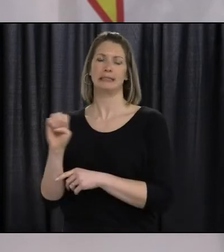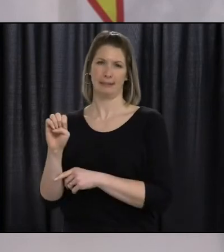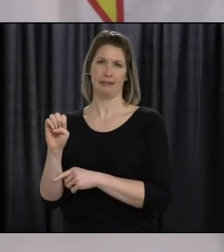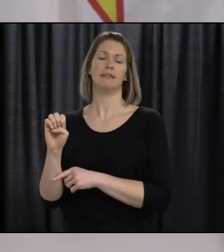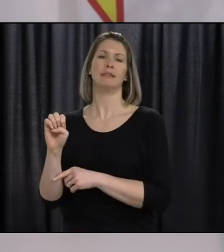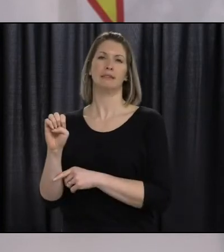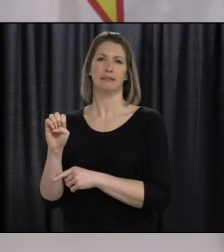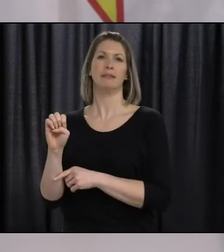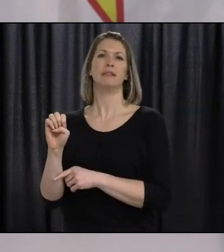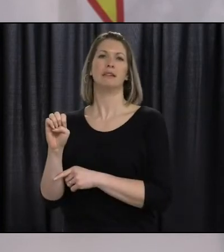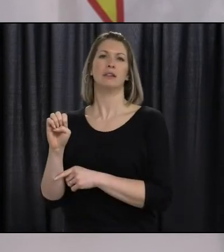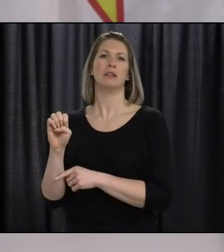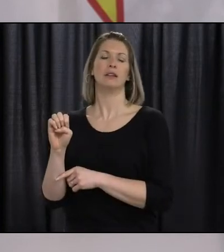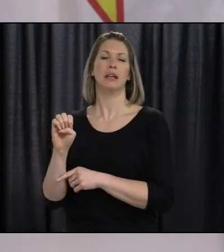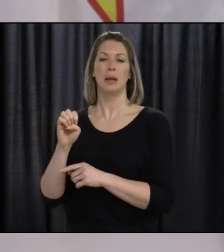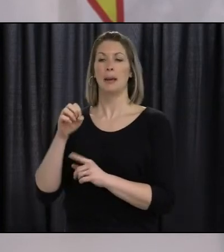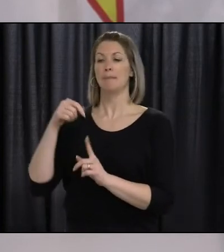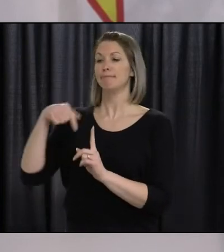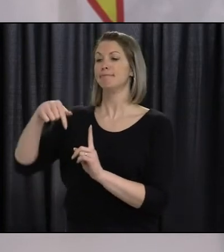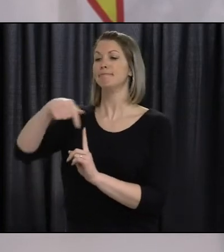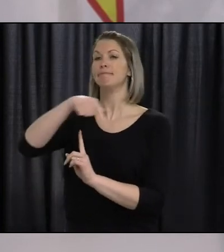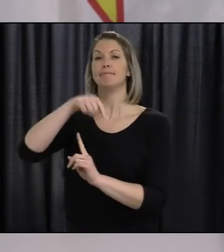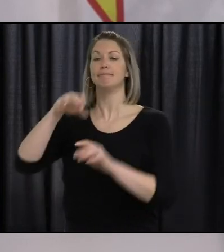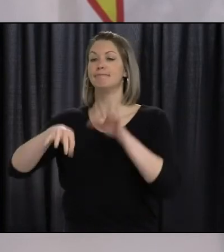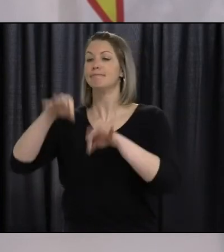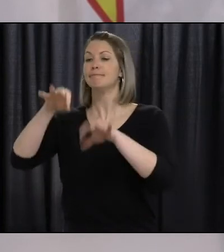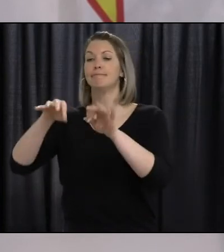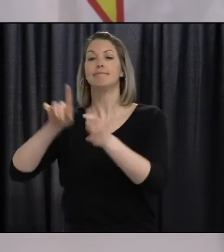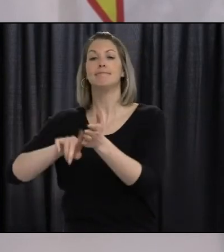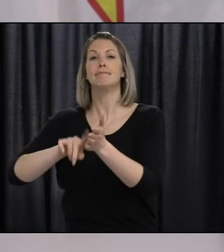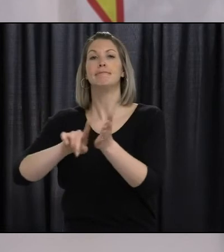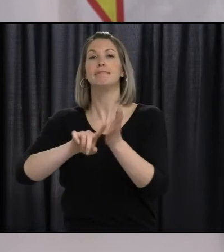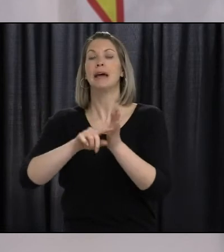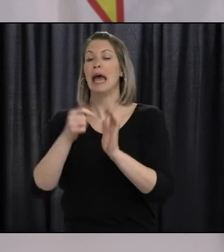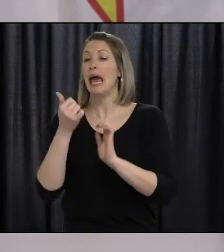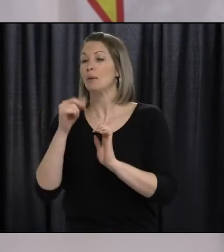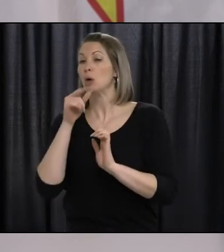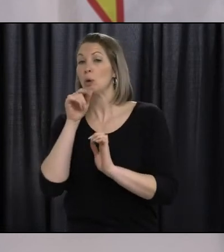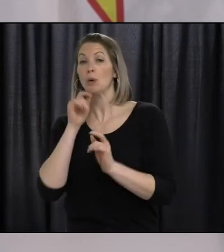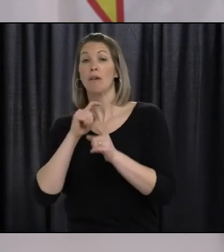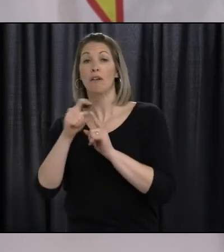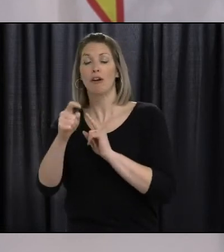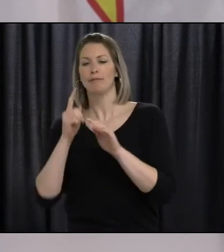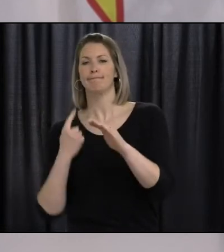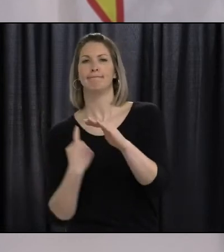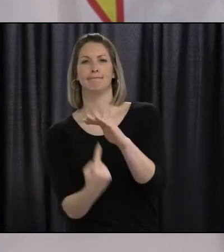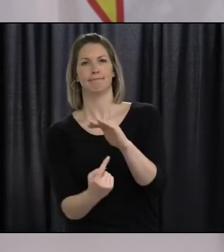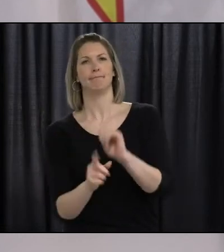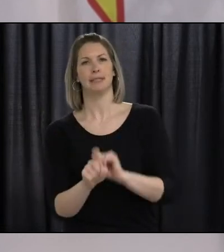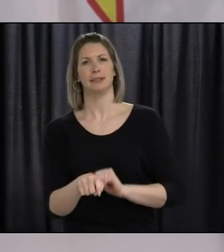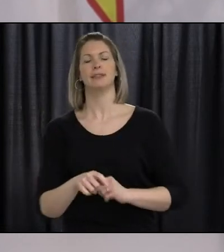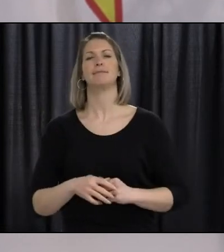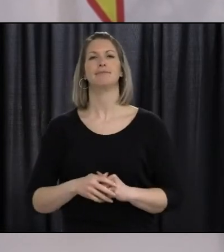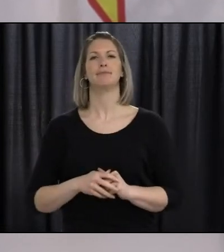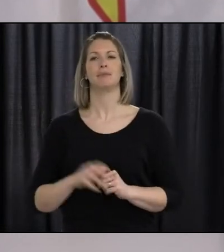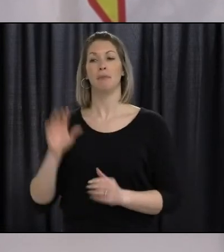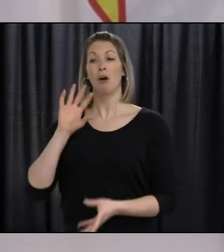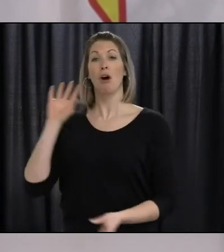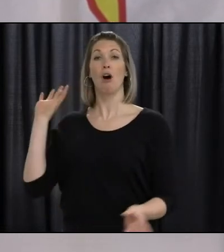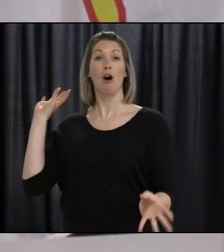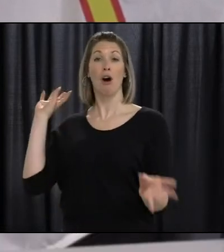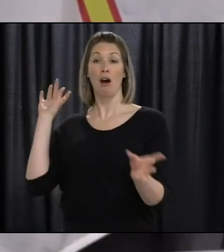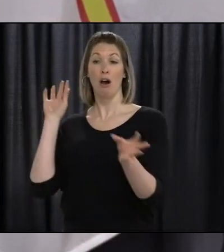region. Public health contact tracing is ongoing, and everyone considered close contacts will be asked to quarantine. The total number